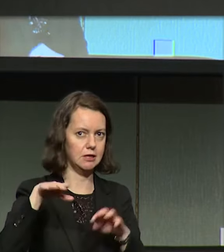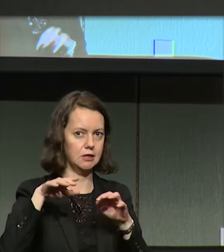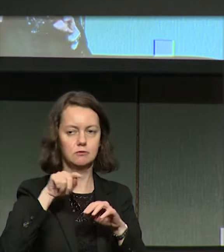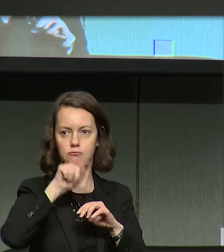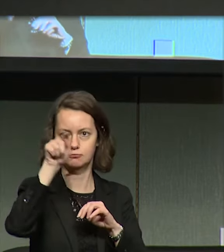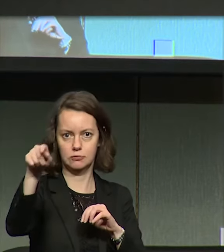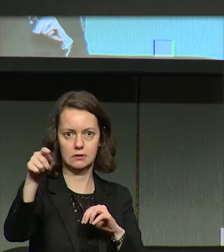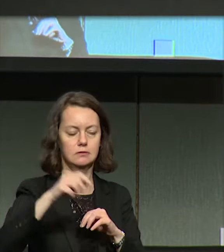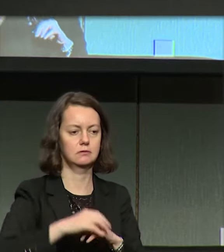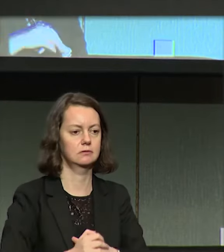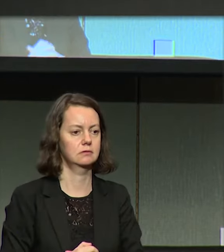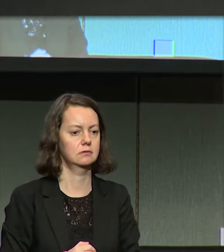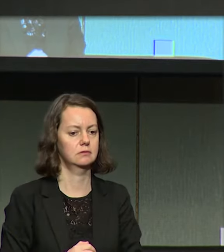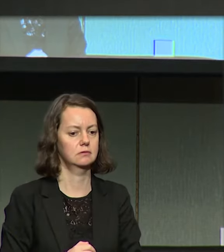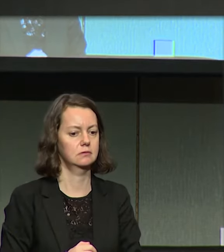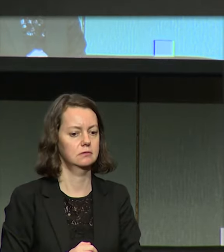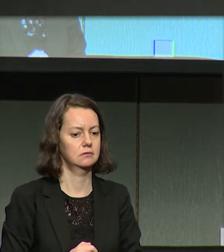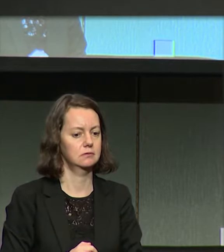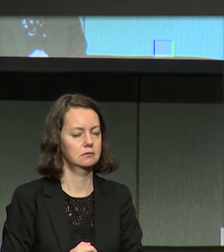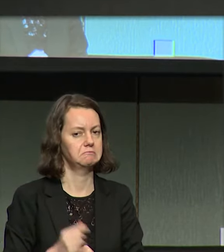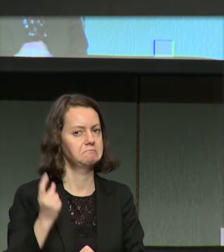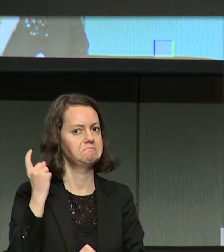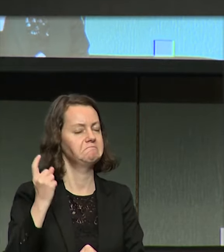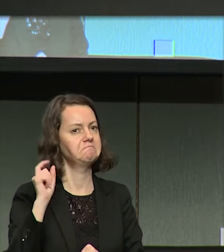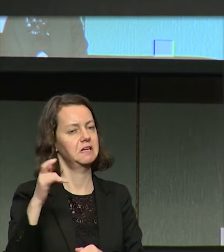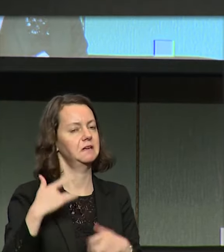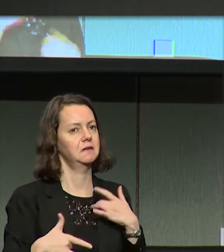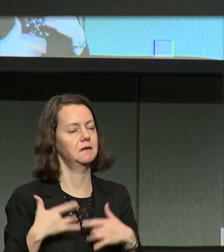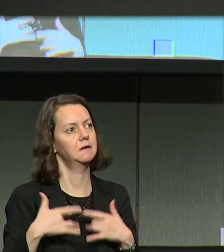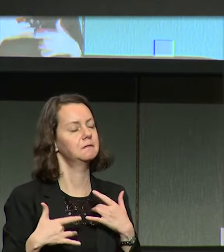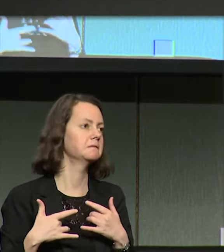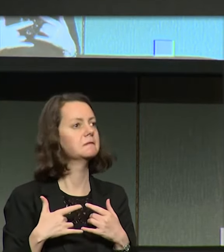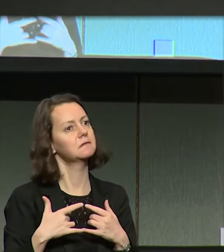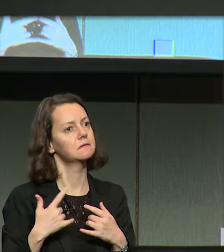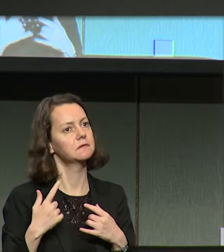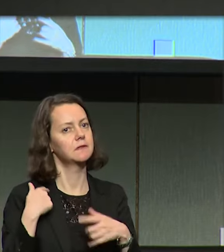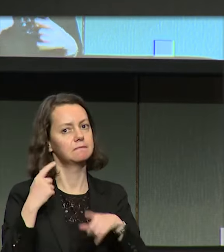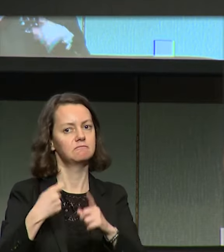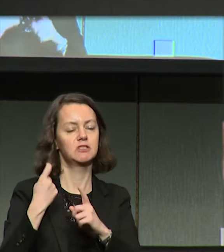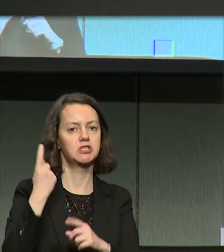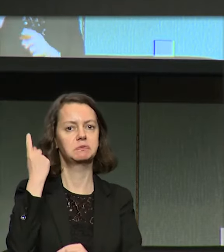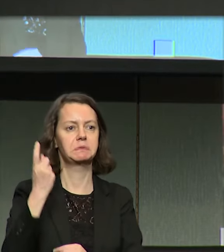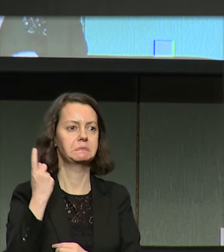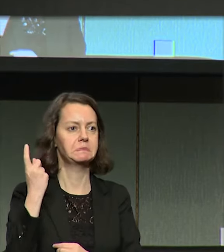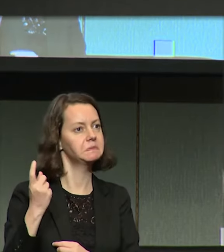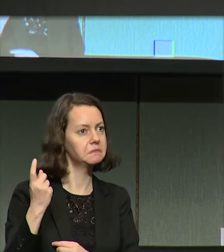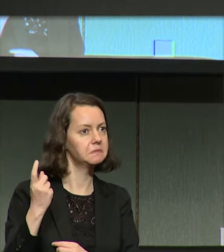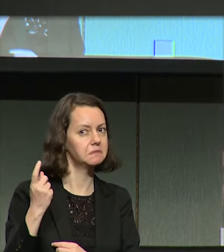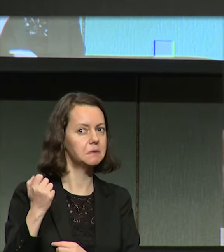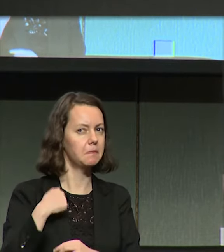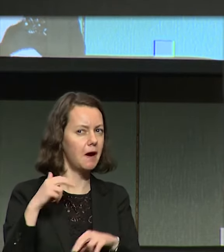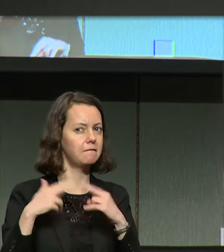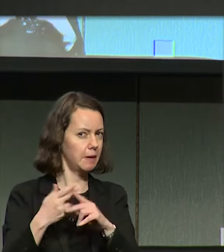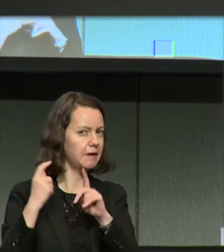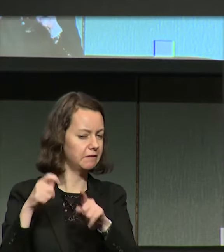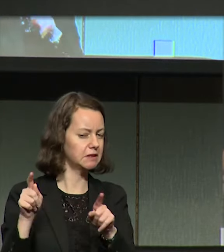there, and I wonder what it's like, and I sit and I think and I fish in that river and I think, man, my people have been fishing in this river